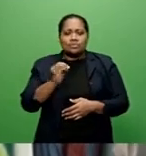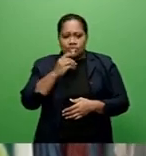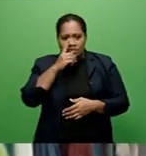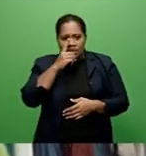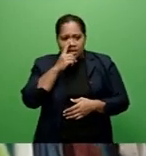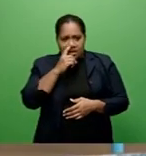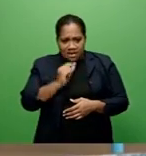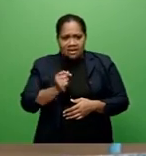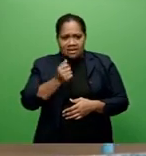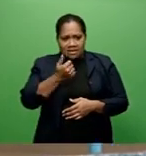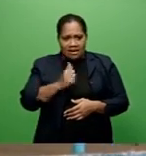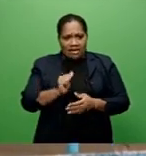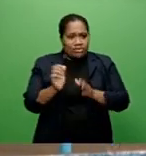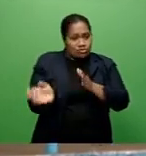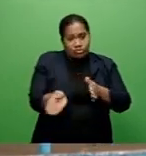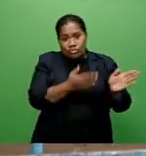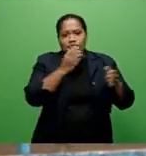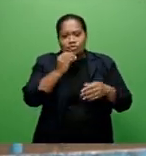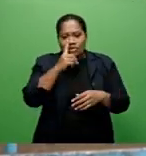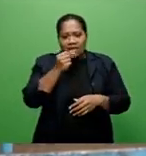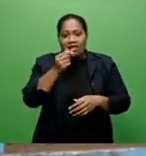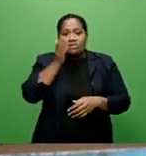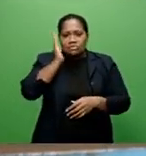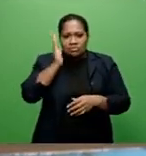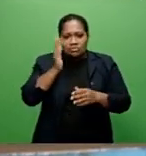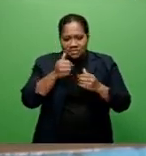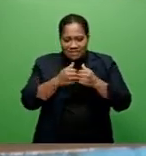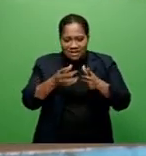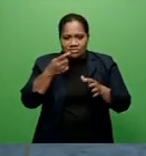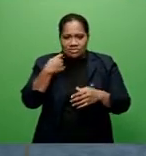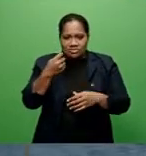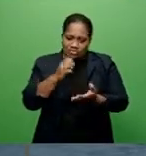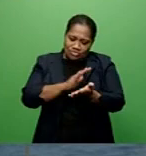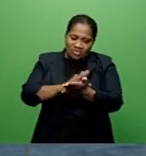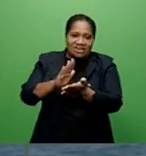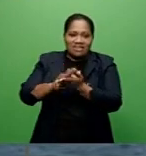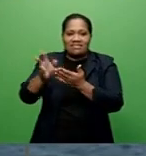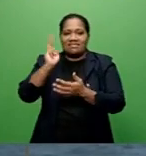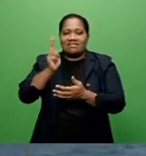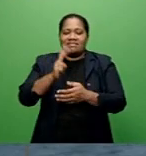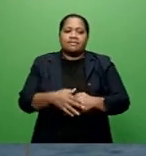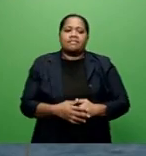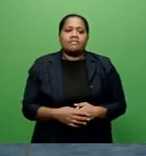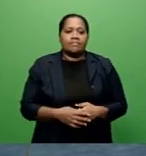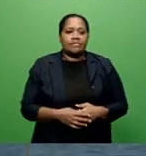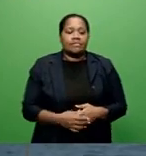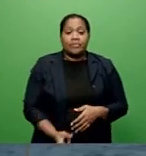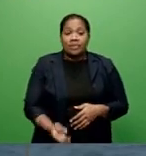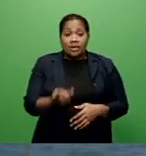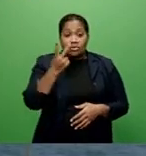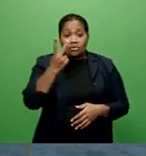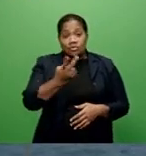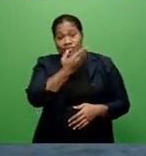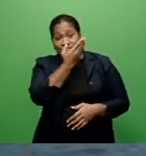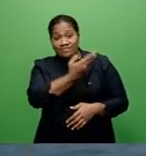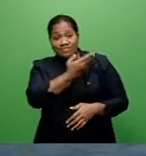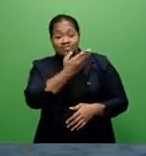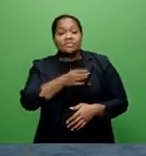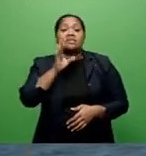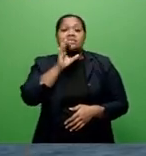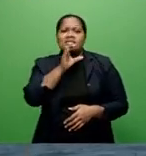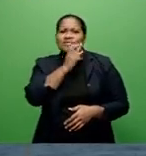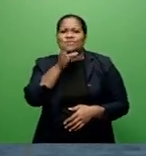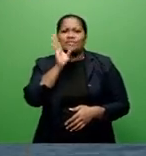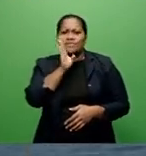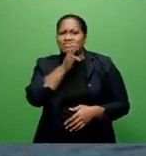before classes resume. Eleanor View, FBC News. Two cousins who went missing in open waters during